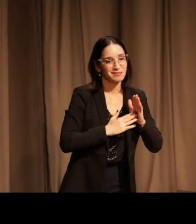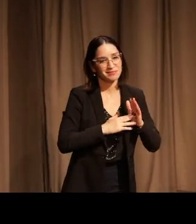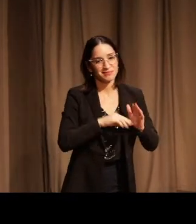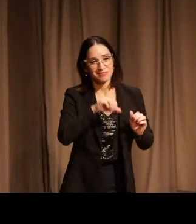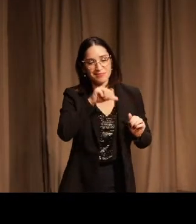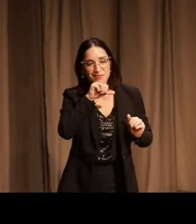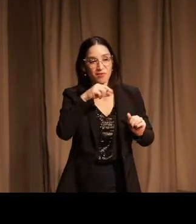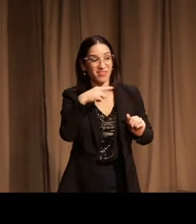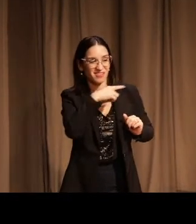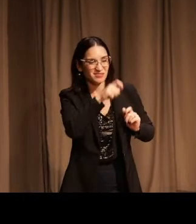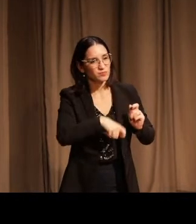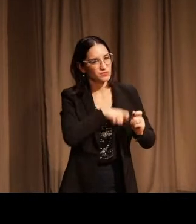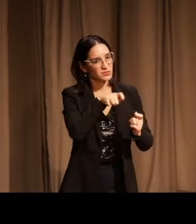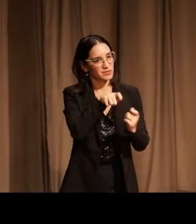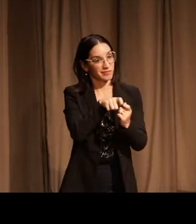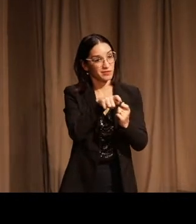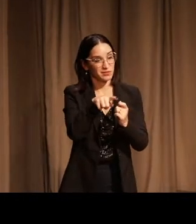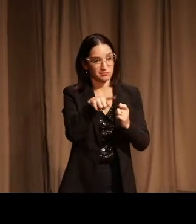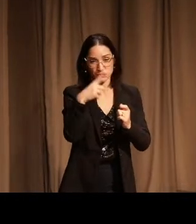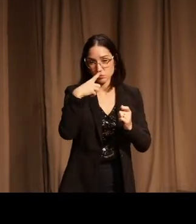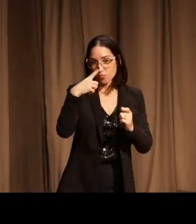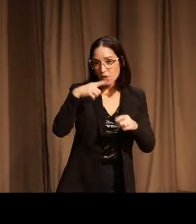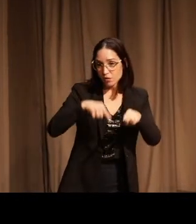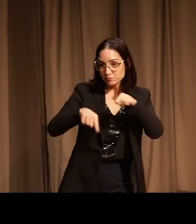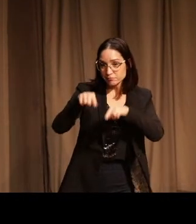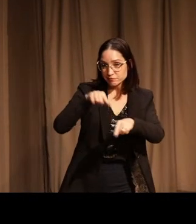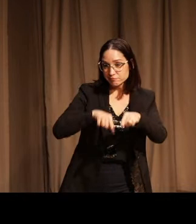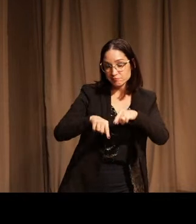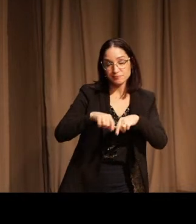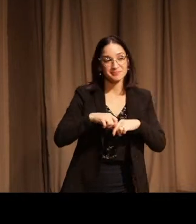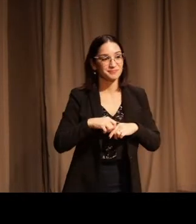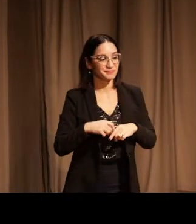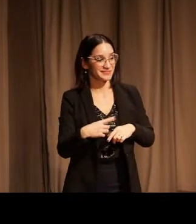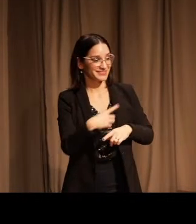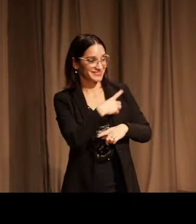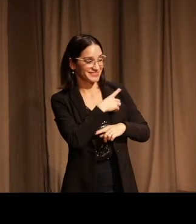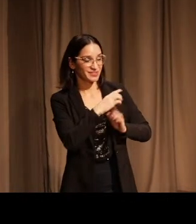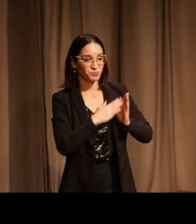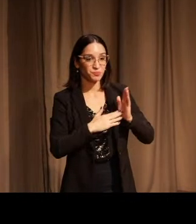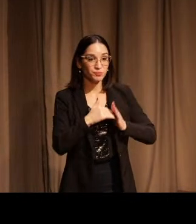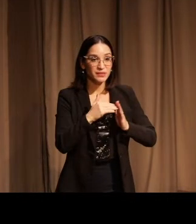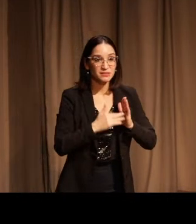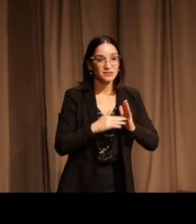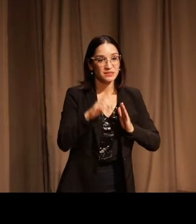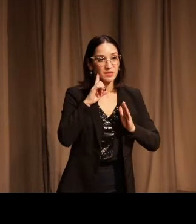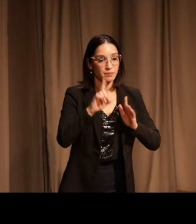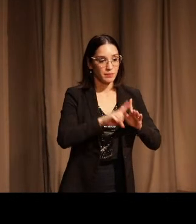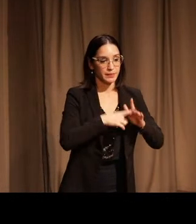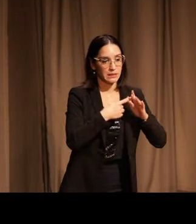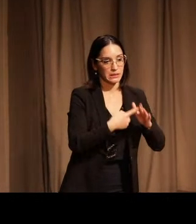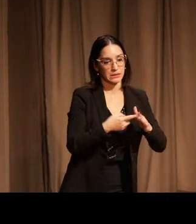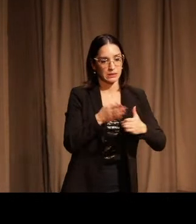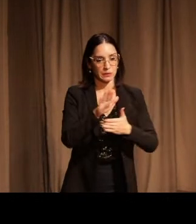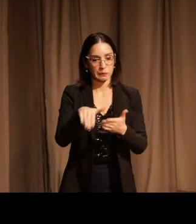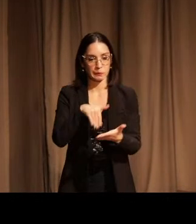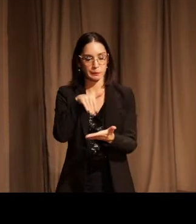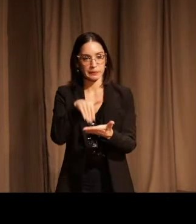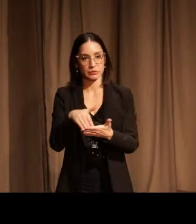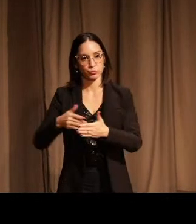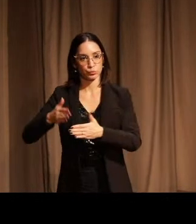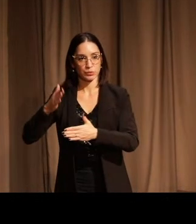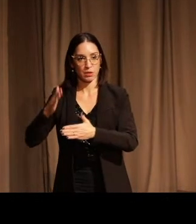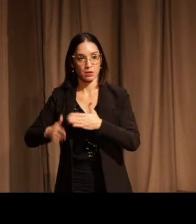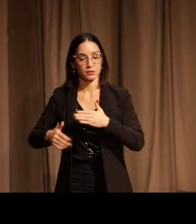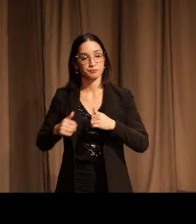in particular, let's just go back, we almost have the beginning, middle, and end. The